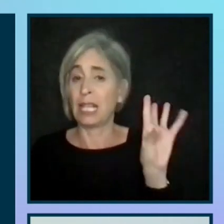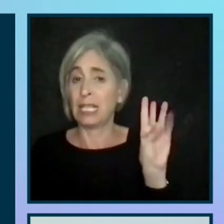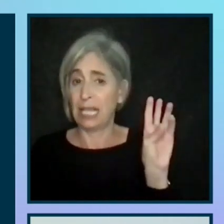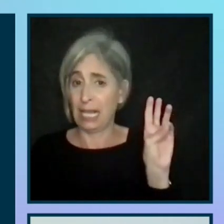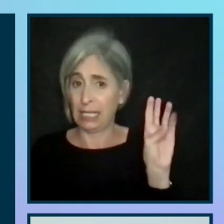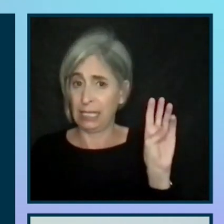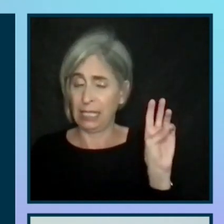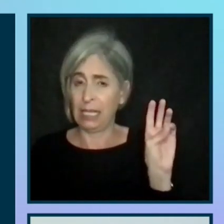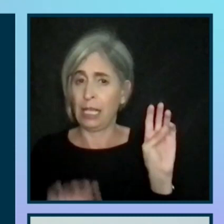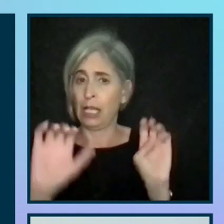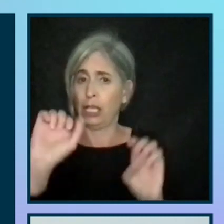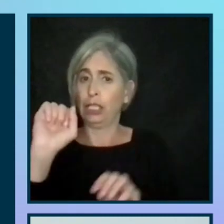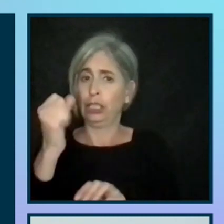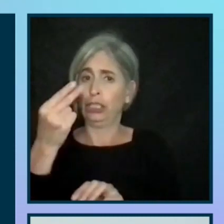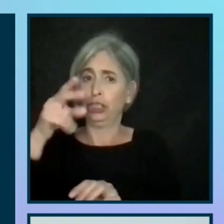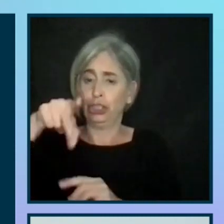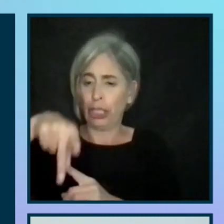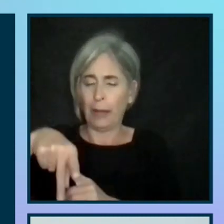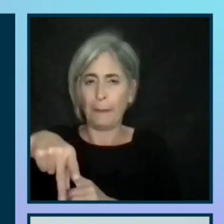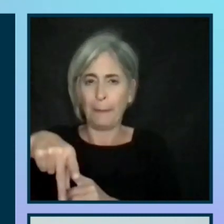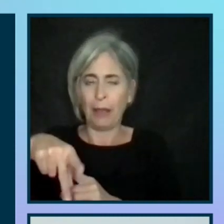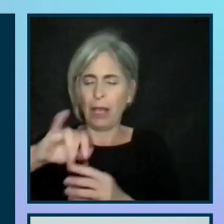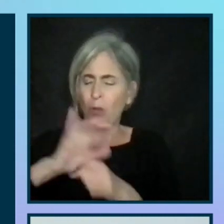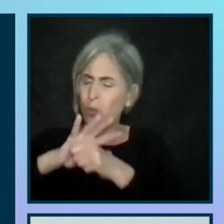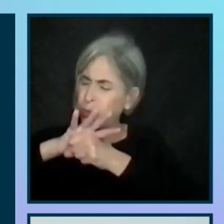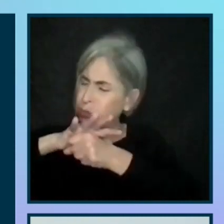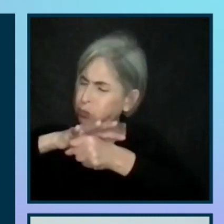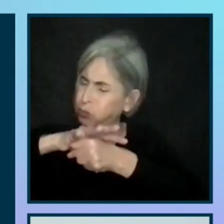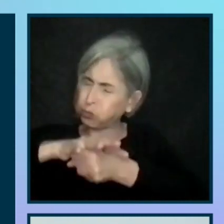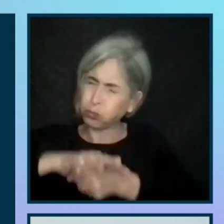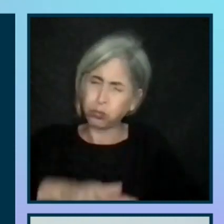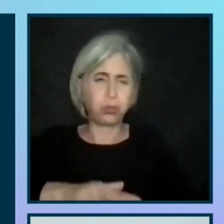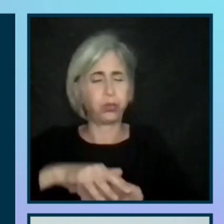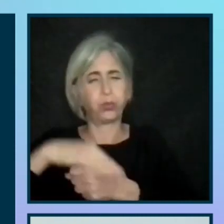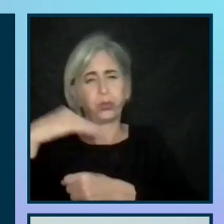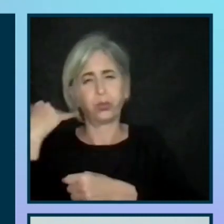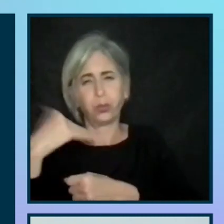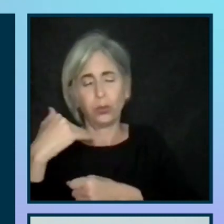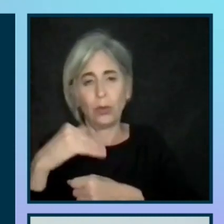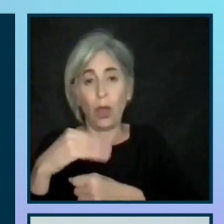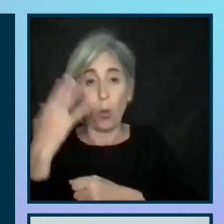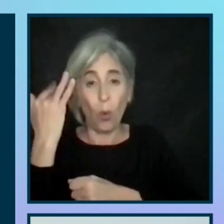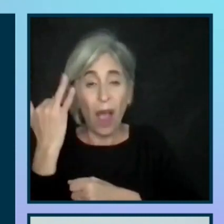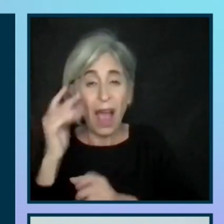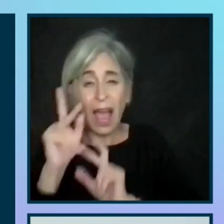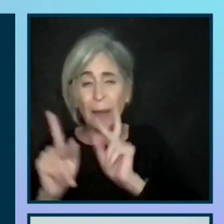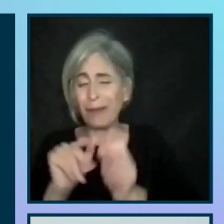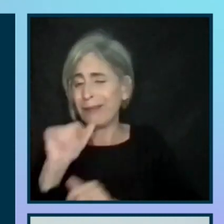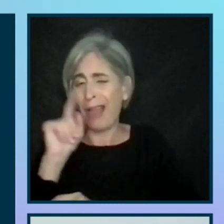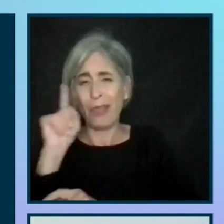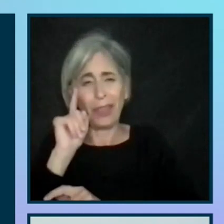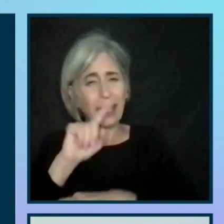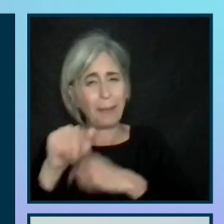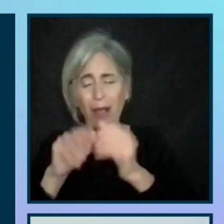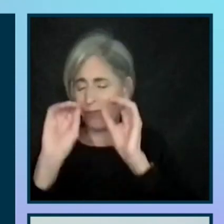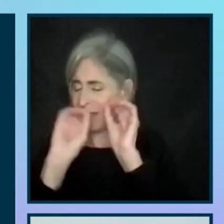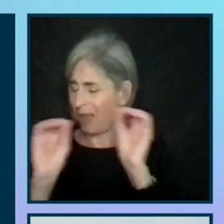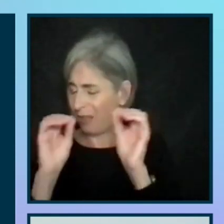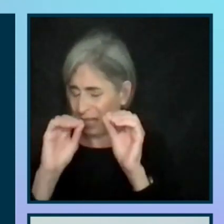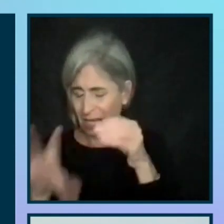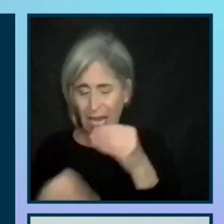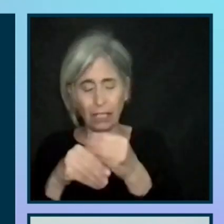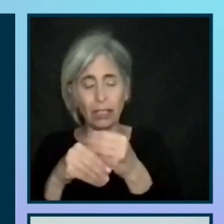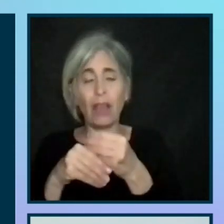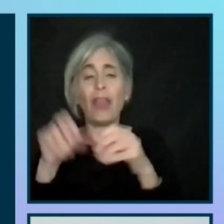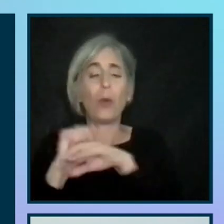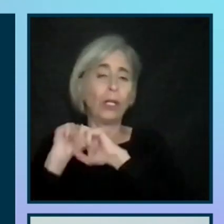ship phase, which is often the most stressful time when people are not thinking about anything else. They just want to get the product out of the